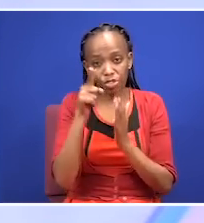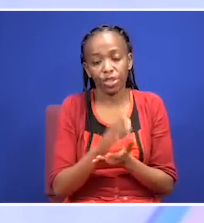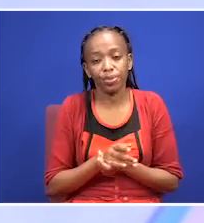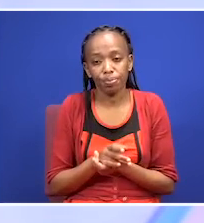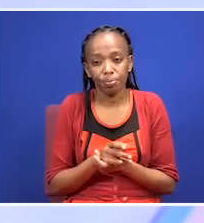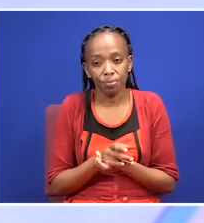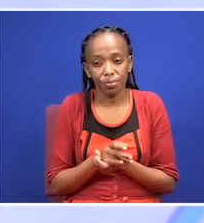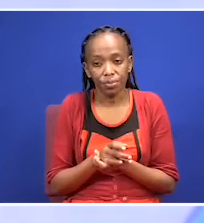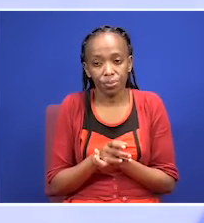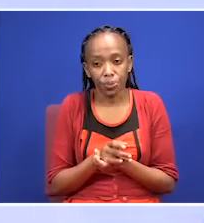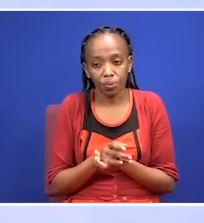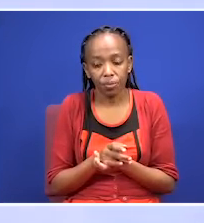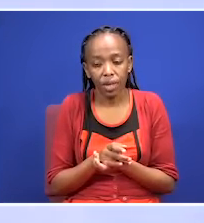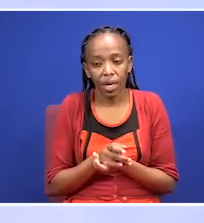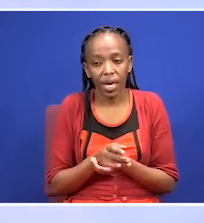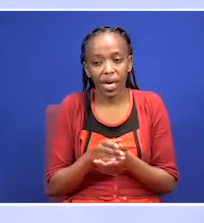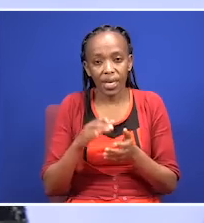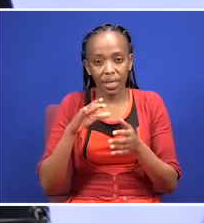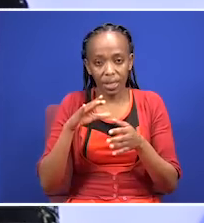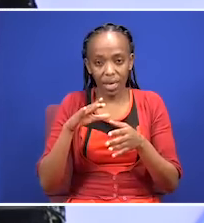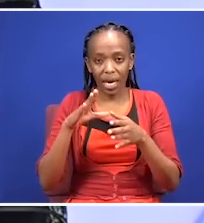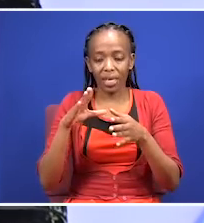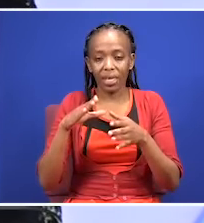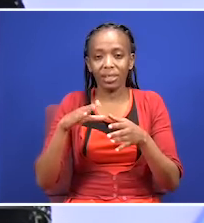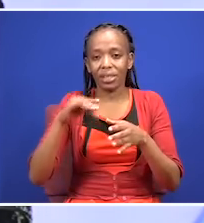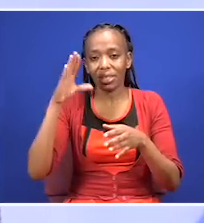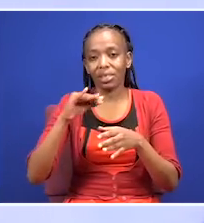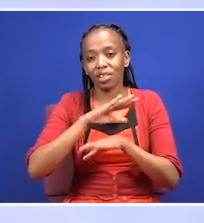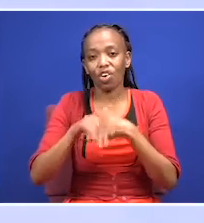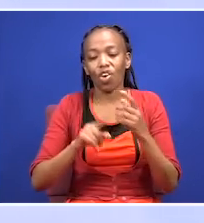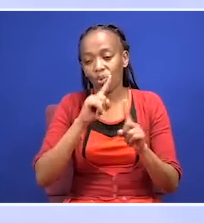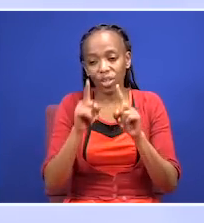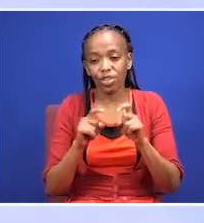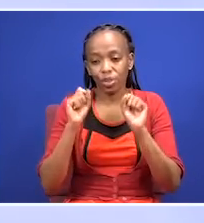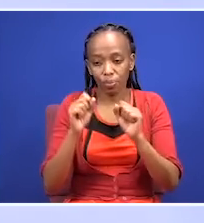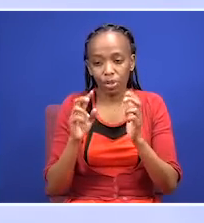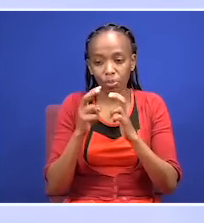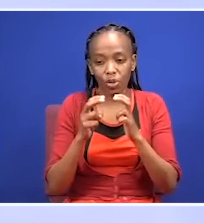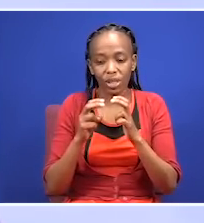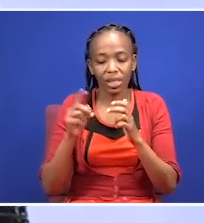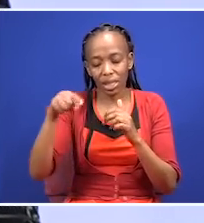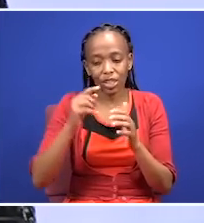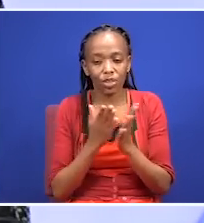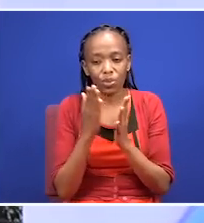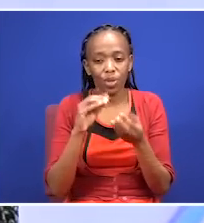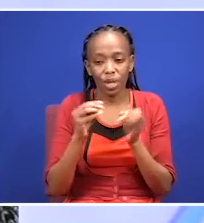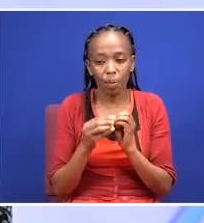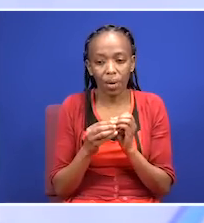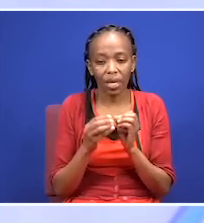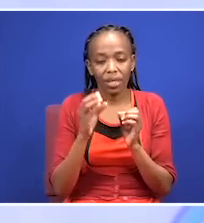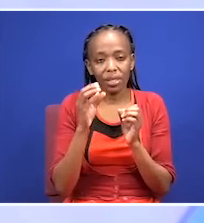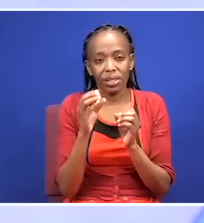you and taking up all your questions you can reach us on the following number